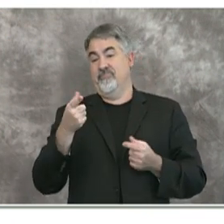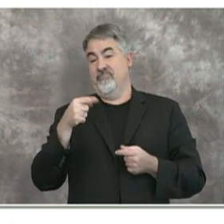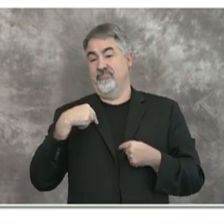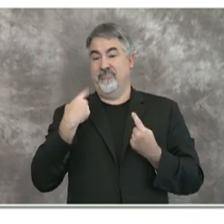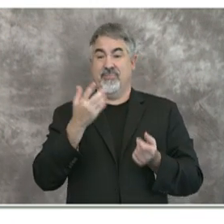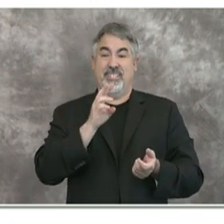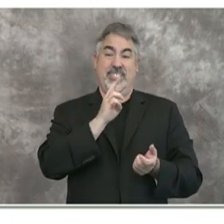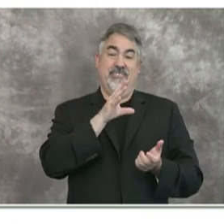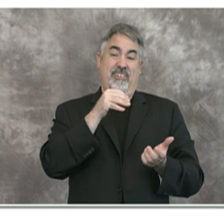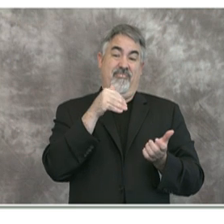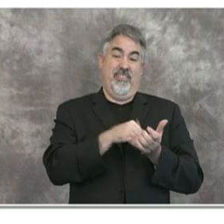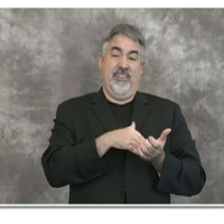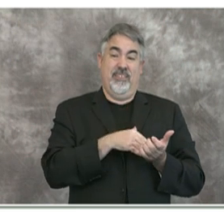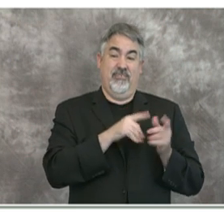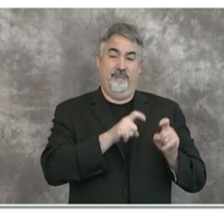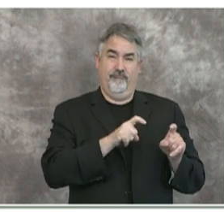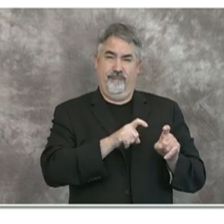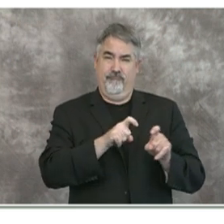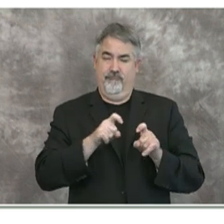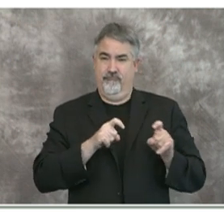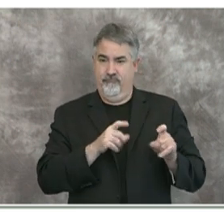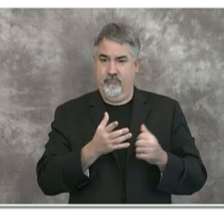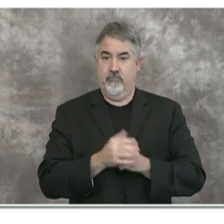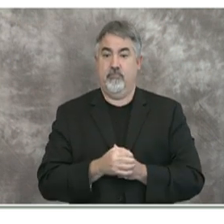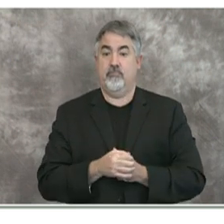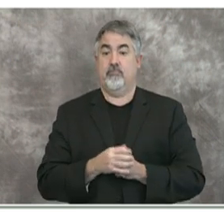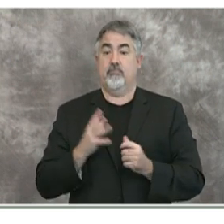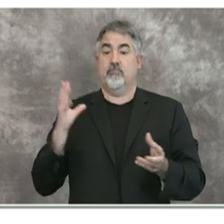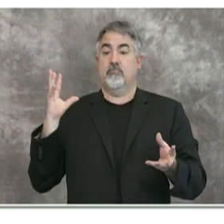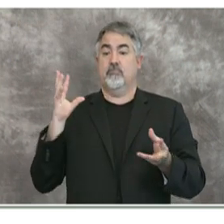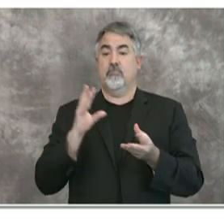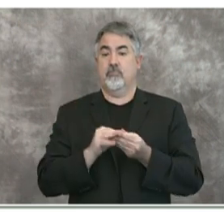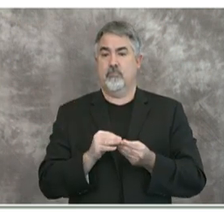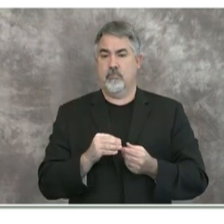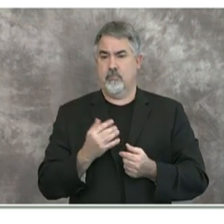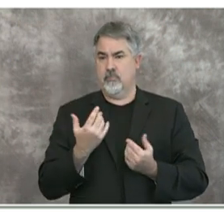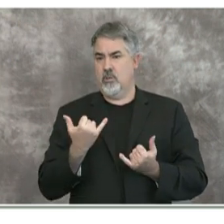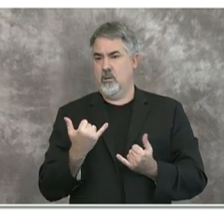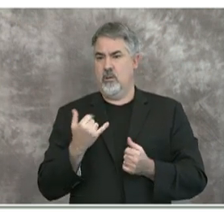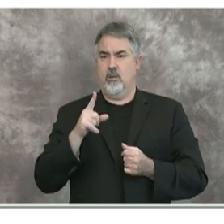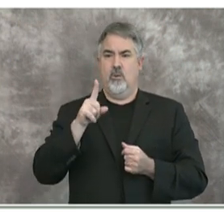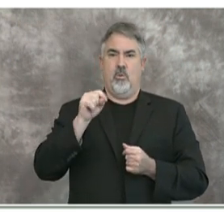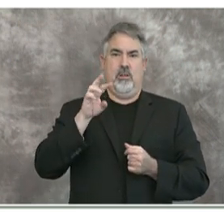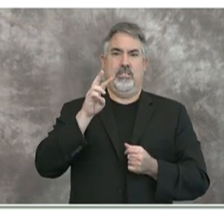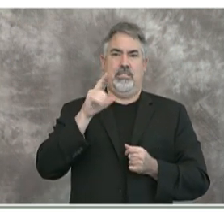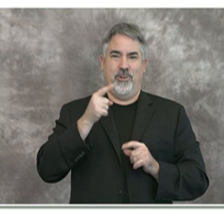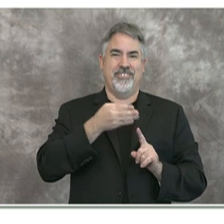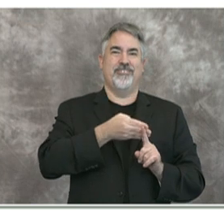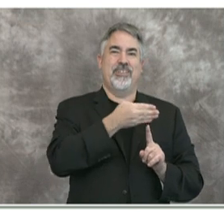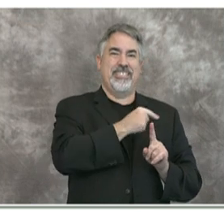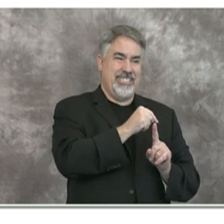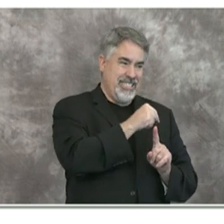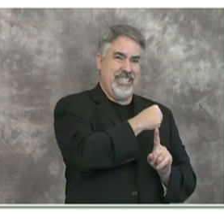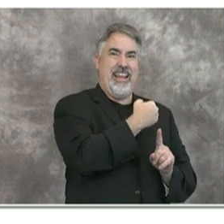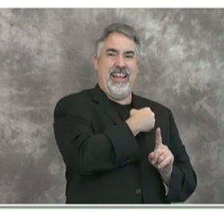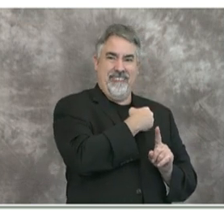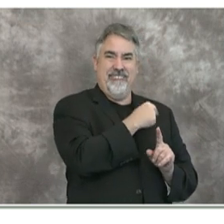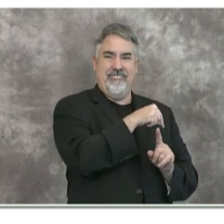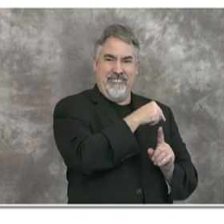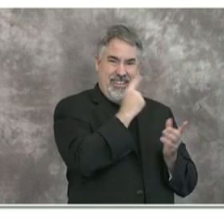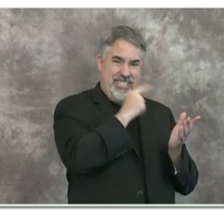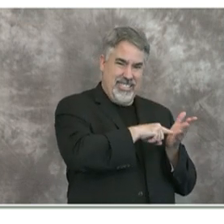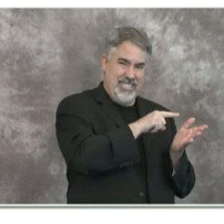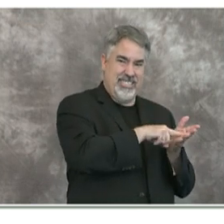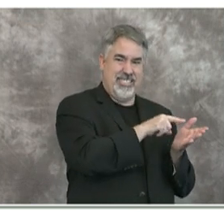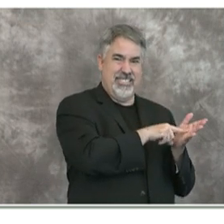65,737 total tests reported to us cumulative to date. We have 161 case investigators and contact tracers on hand,